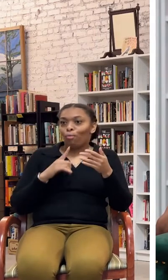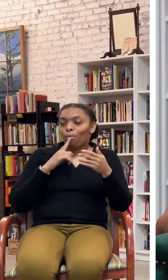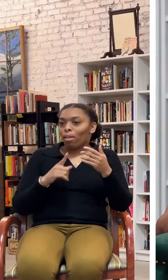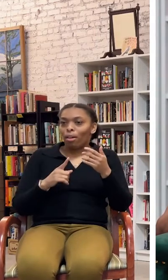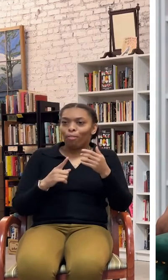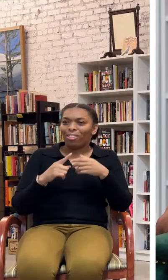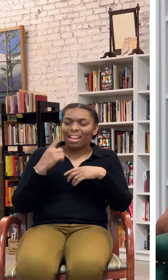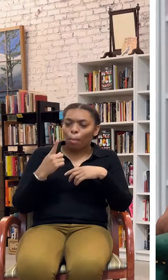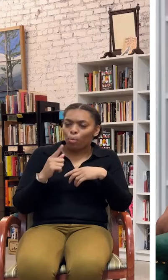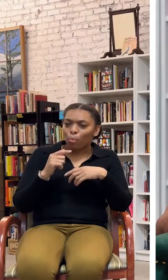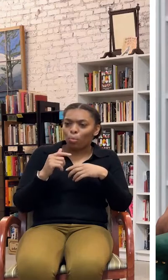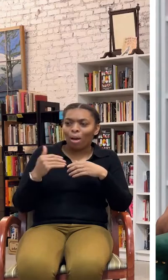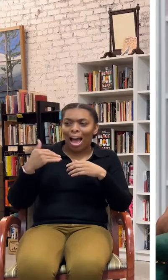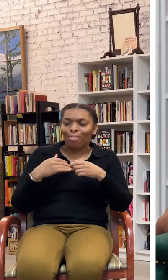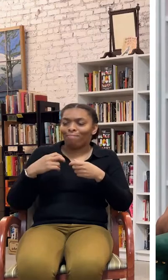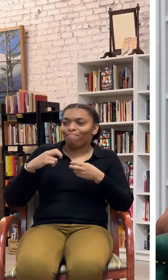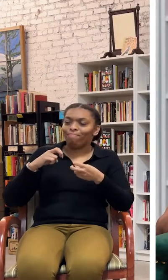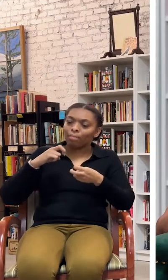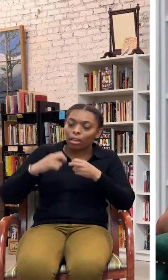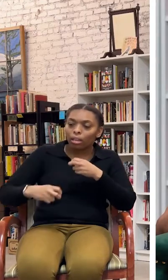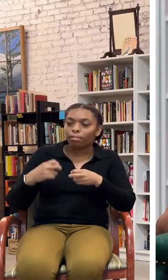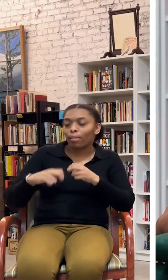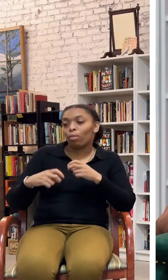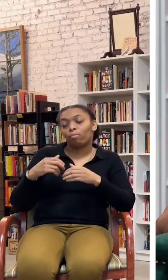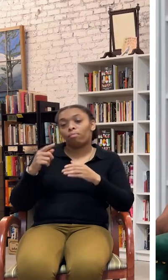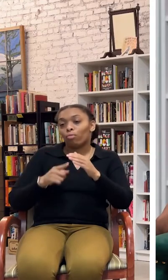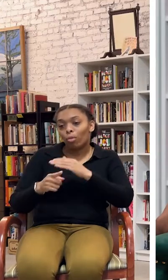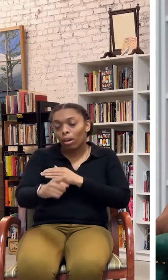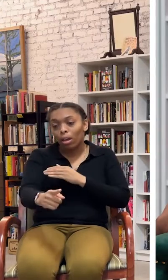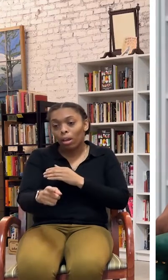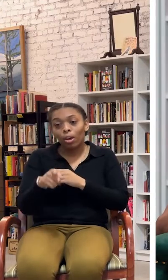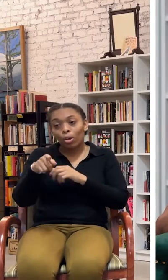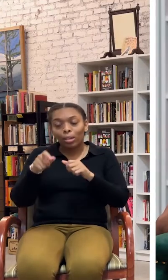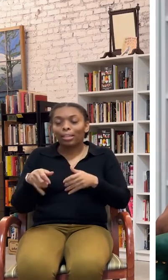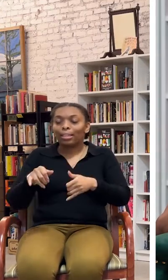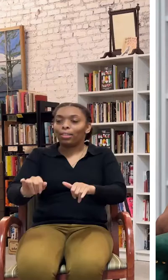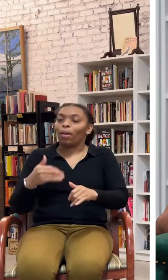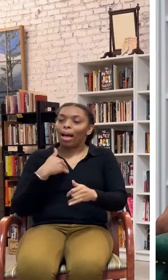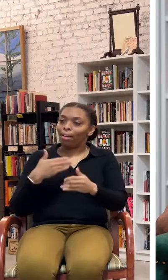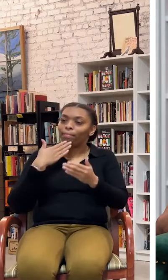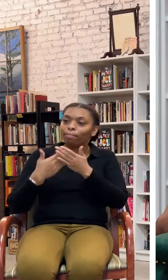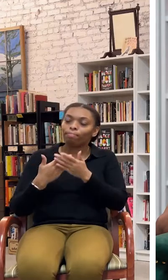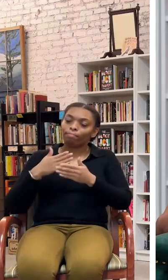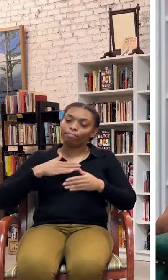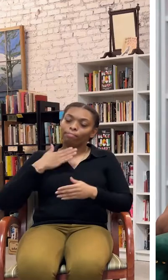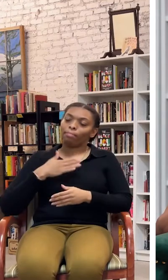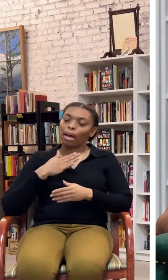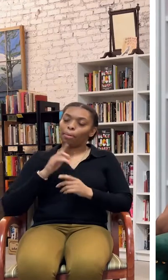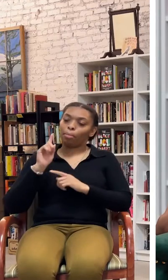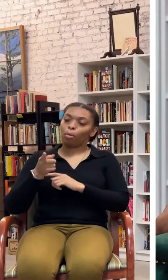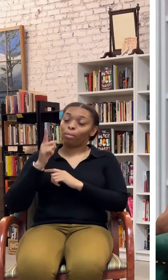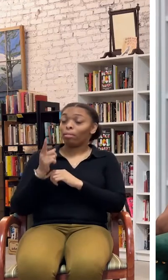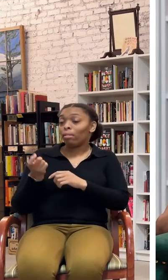such a like difficult long journey, that on the other side of all of that, she can still have those couple seconds of like,